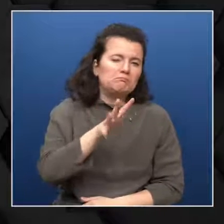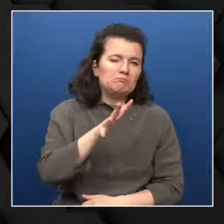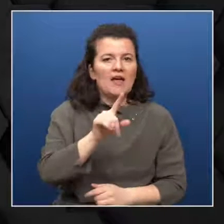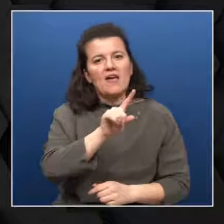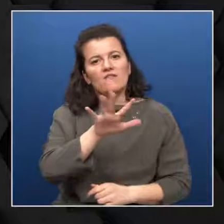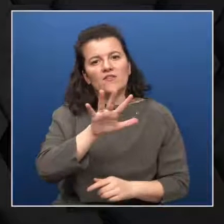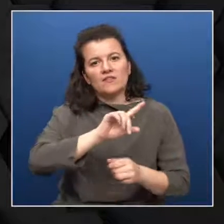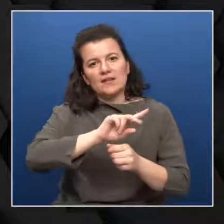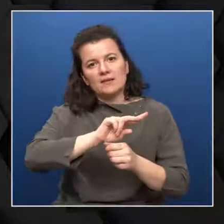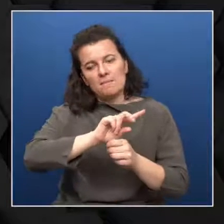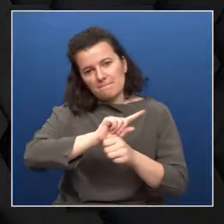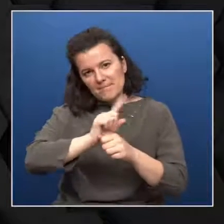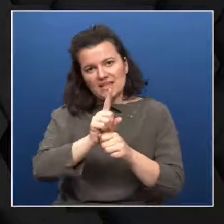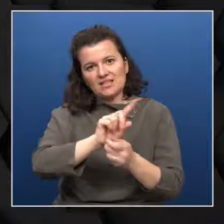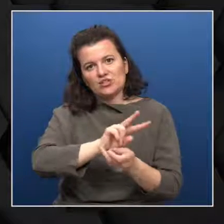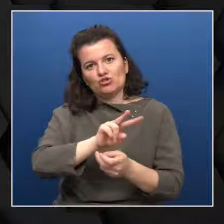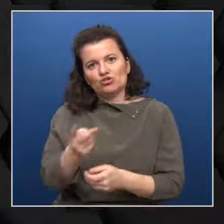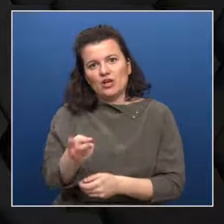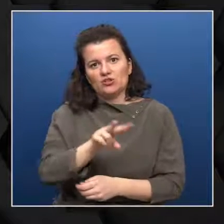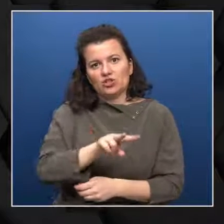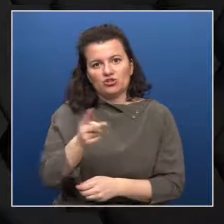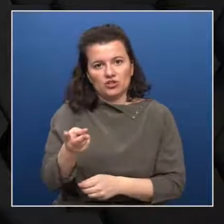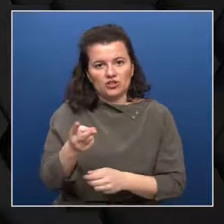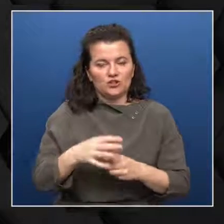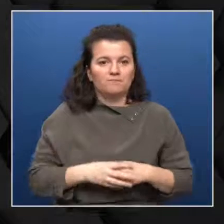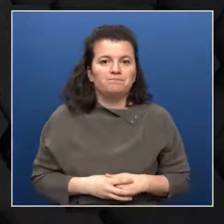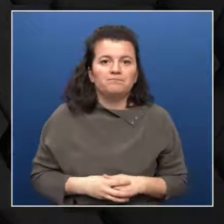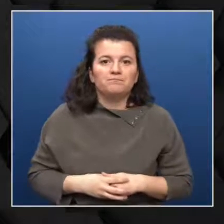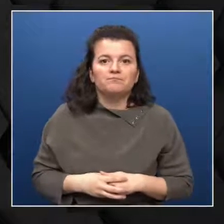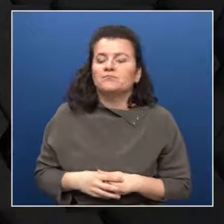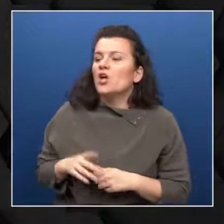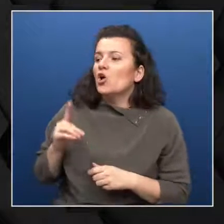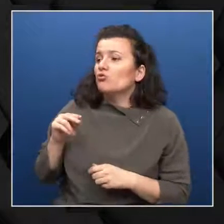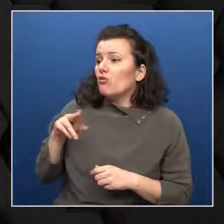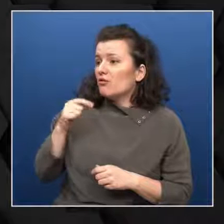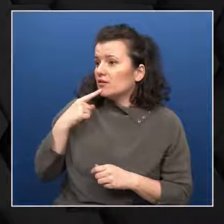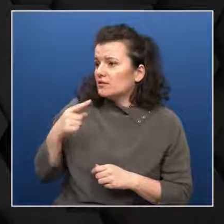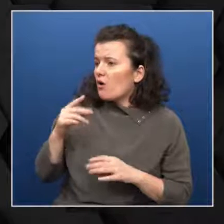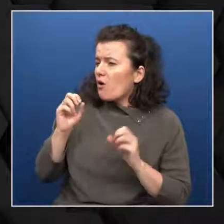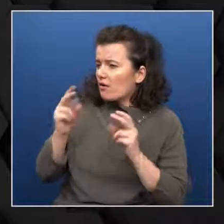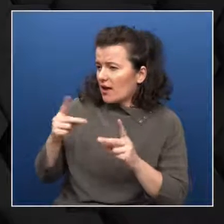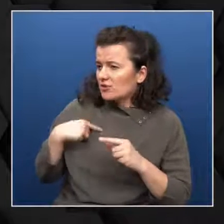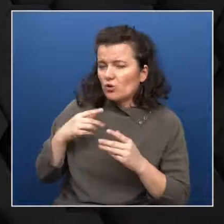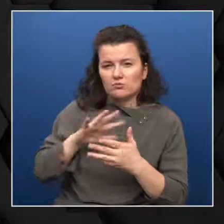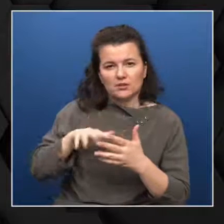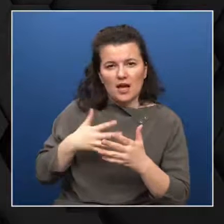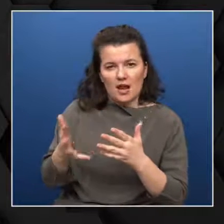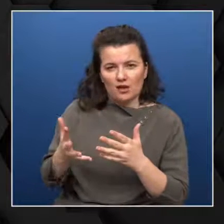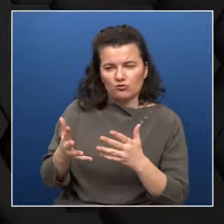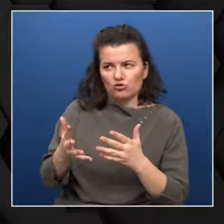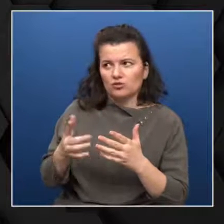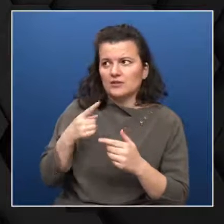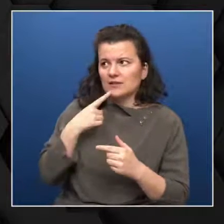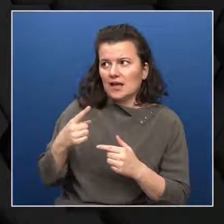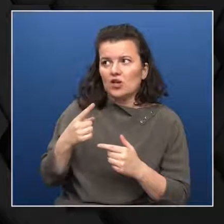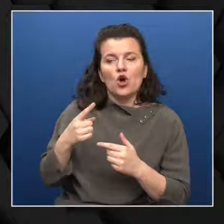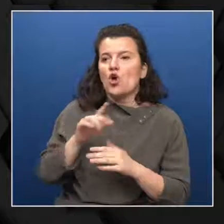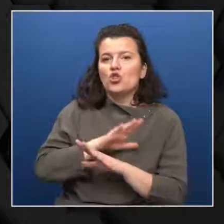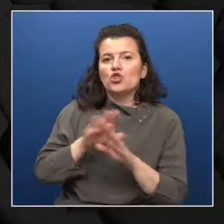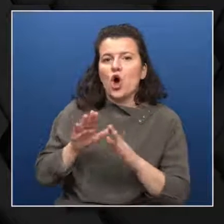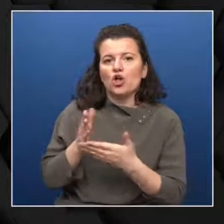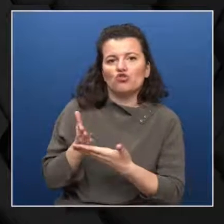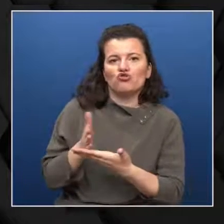so let's talk about sign language a little bit. So you taught me many things. One, it's not a sign language translator, it's an